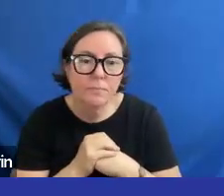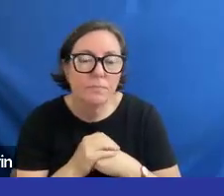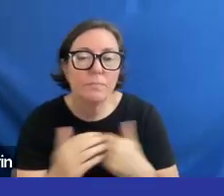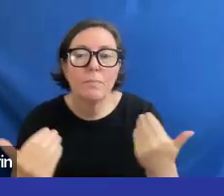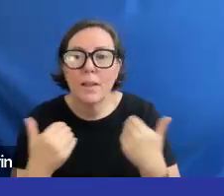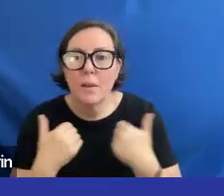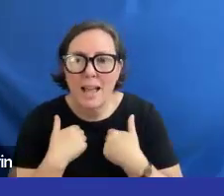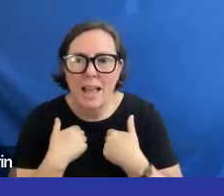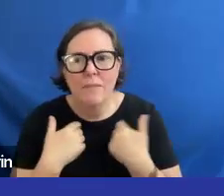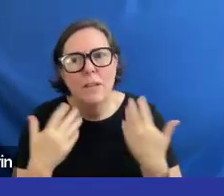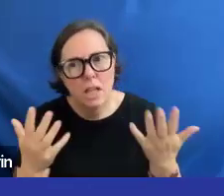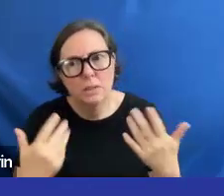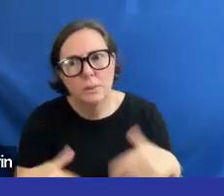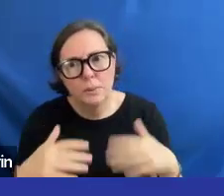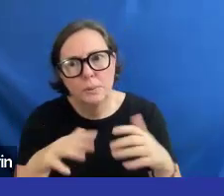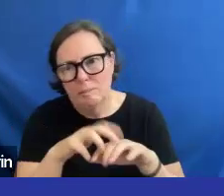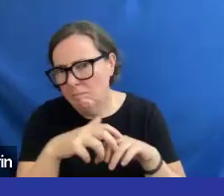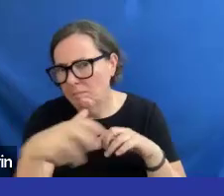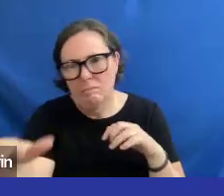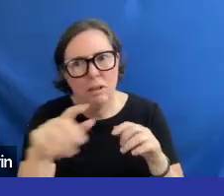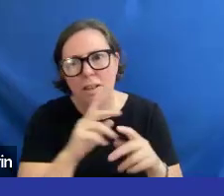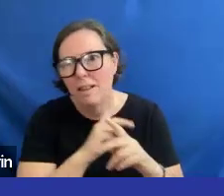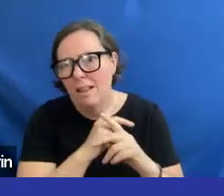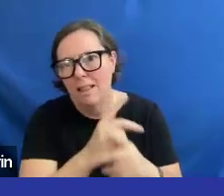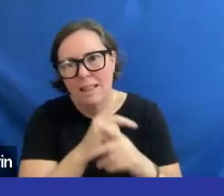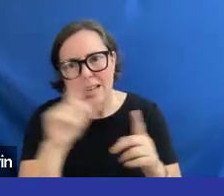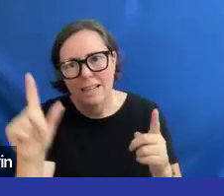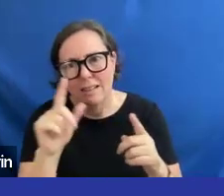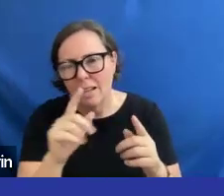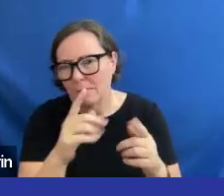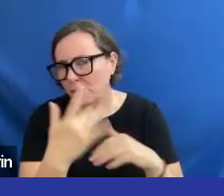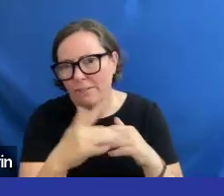We have an extensive lending library of assistive technology devices.